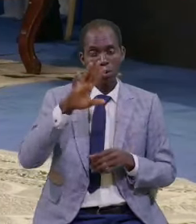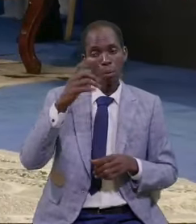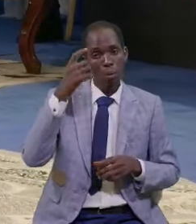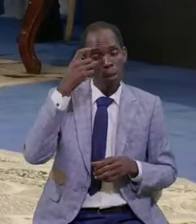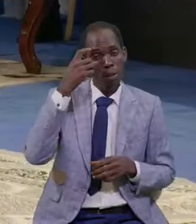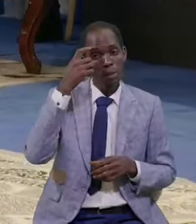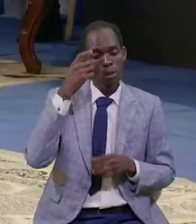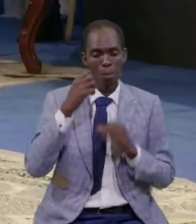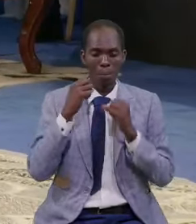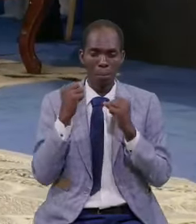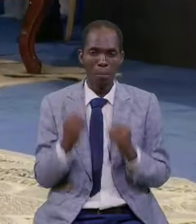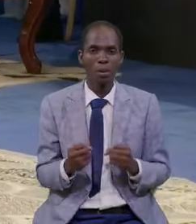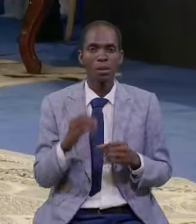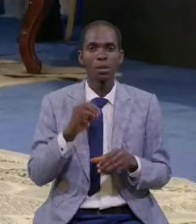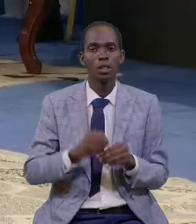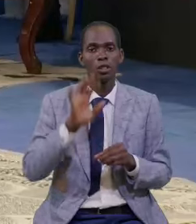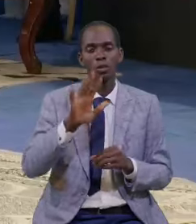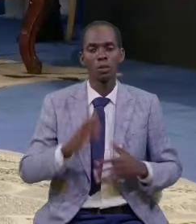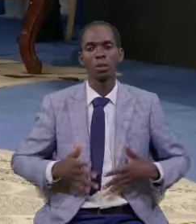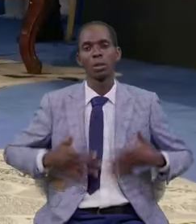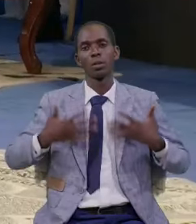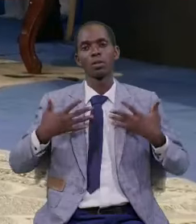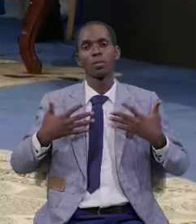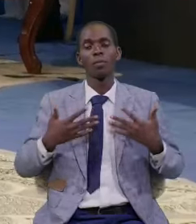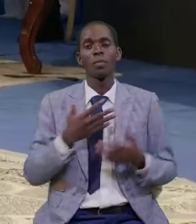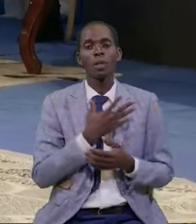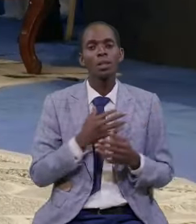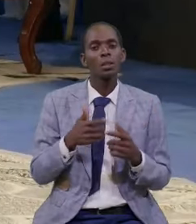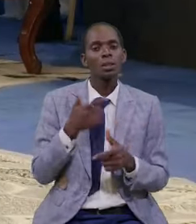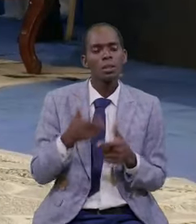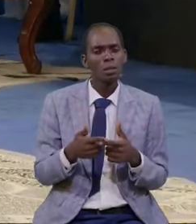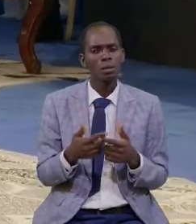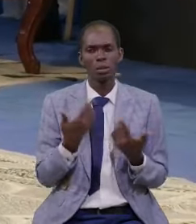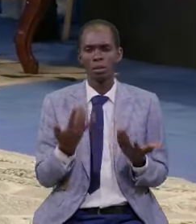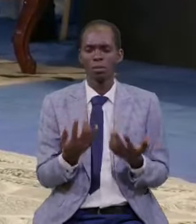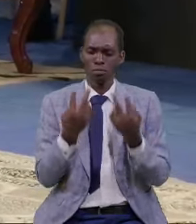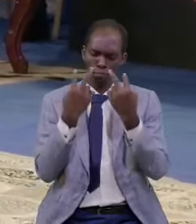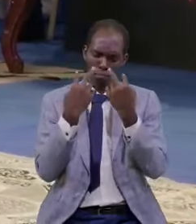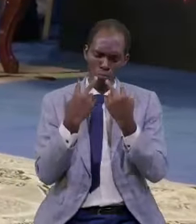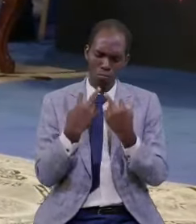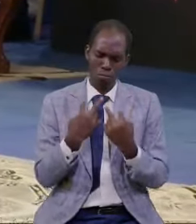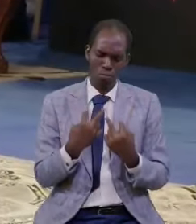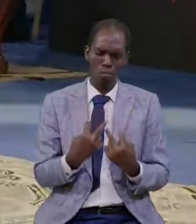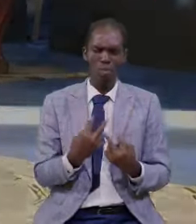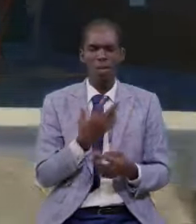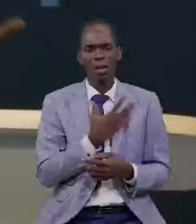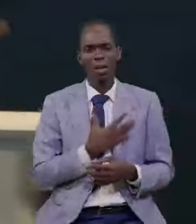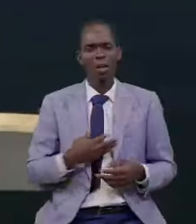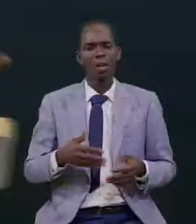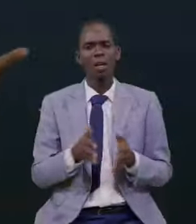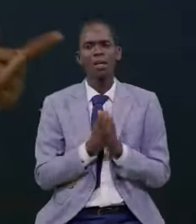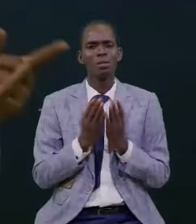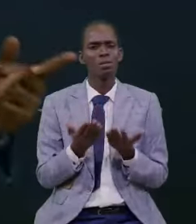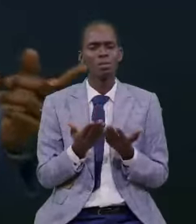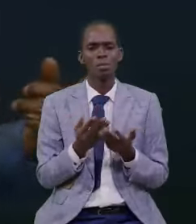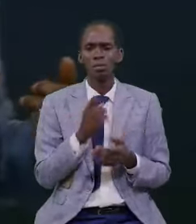Power in your life. And then you say, you look at yourself, you say, honestly, I have